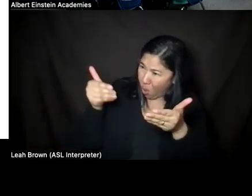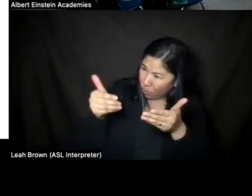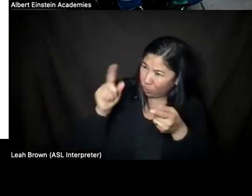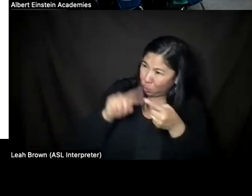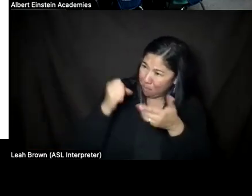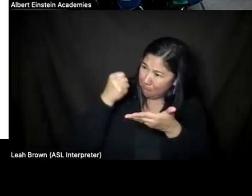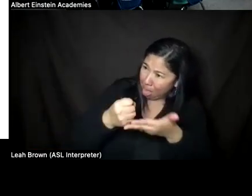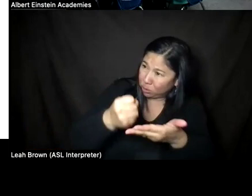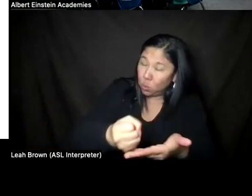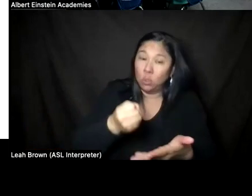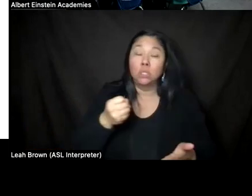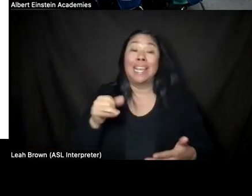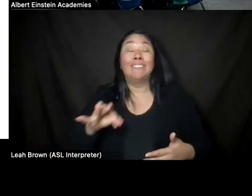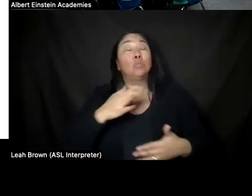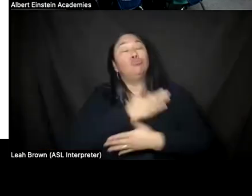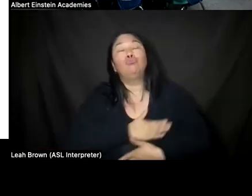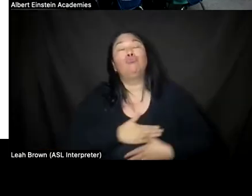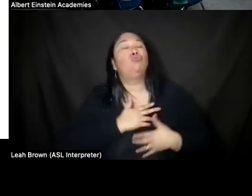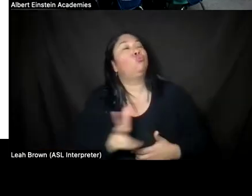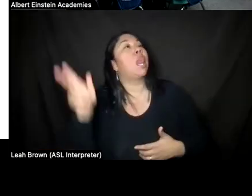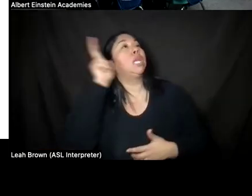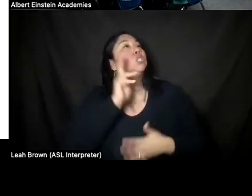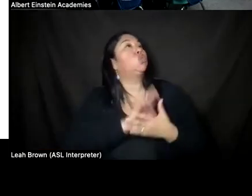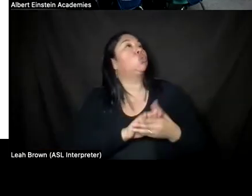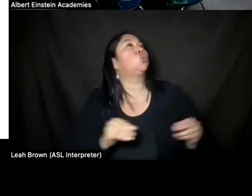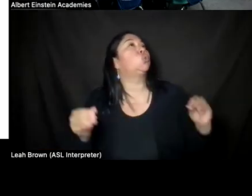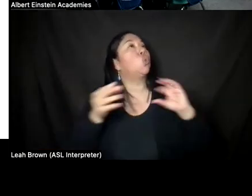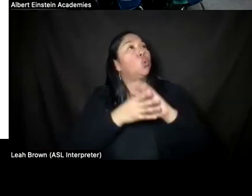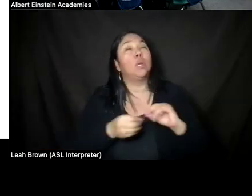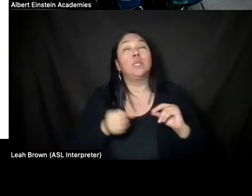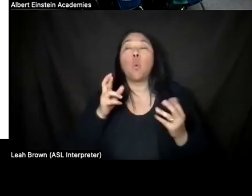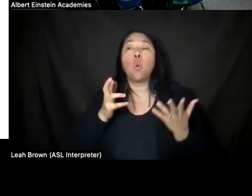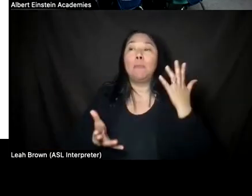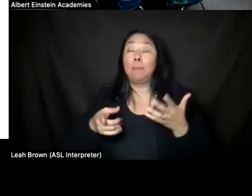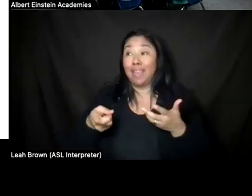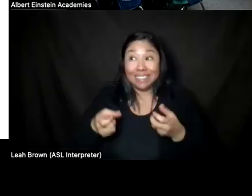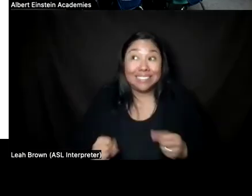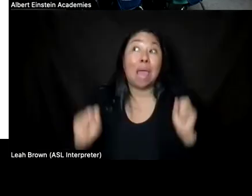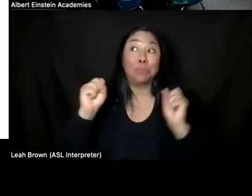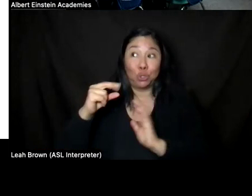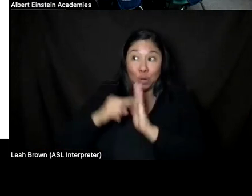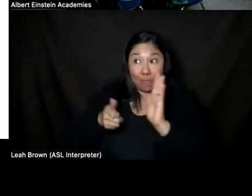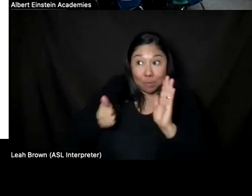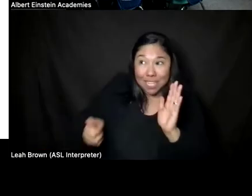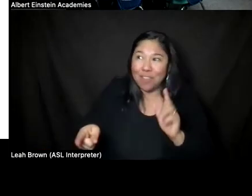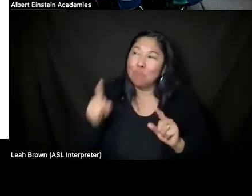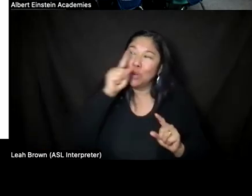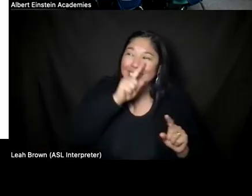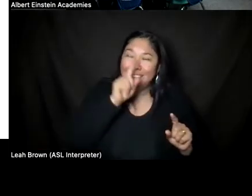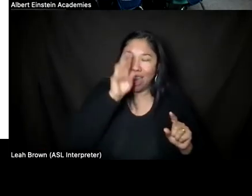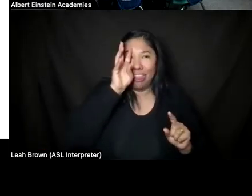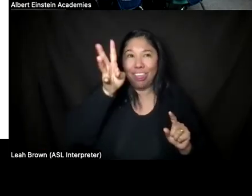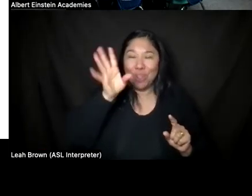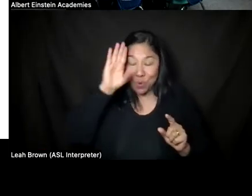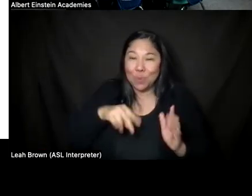Likes to listen to stories and talk about books. Makes attempts to read. Right? Are they pretending? Or how they